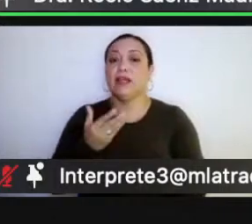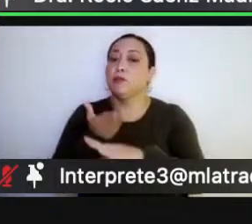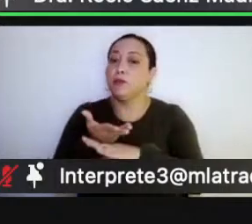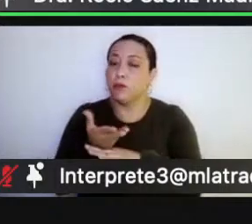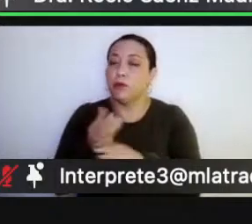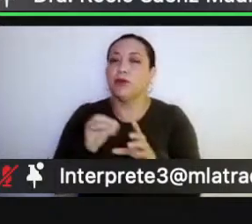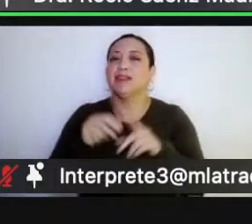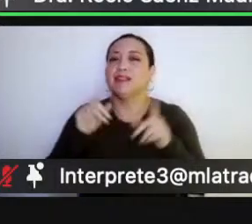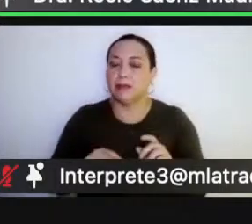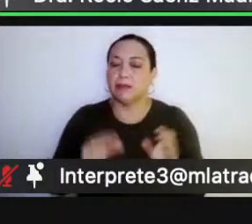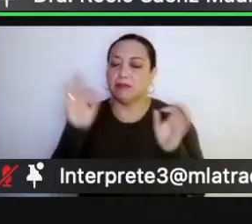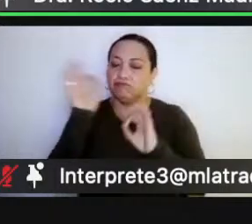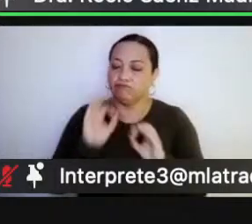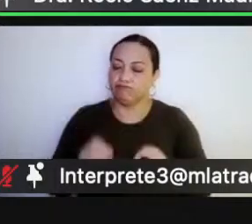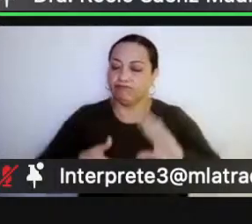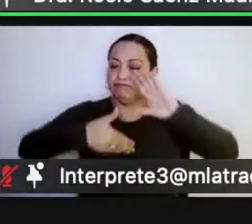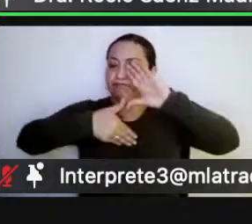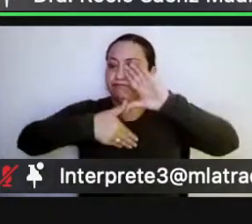PAHO